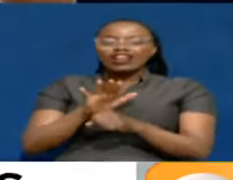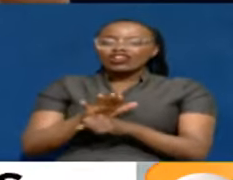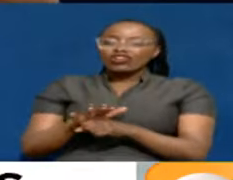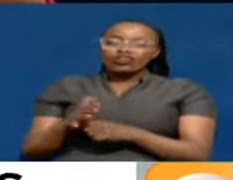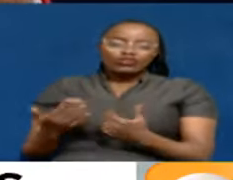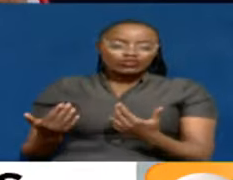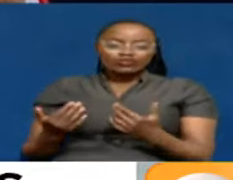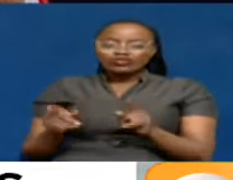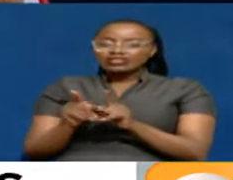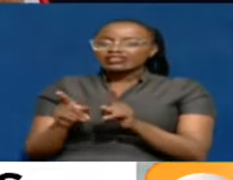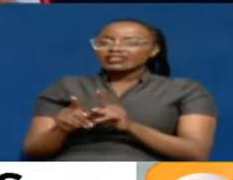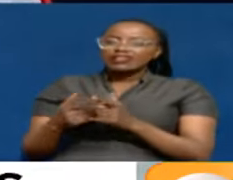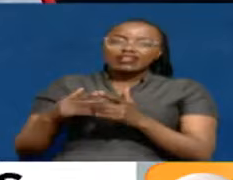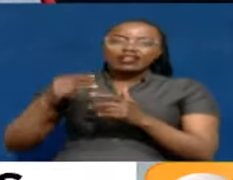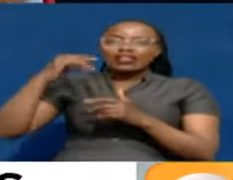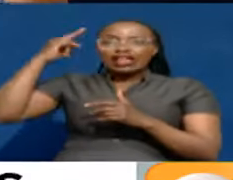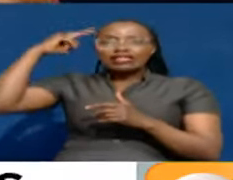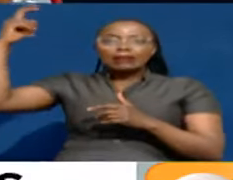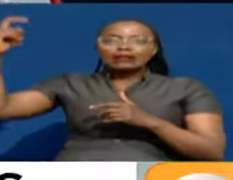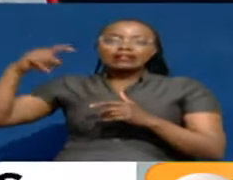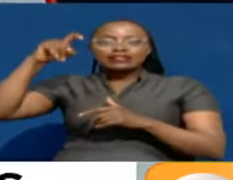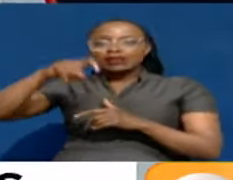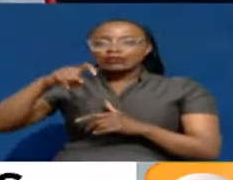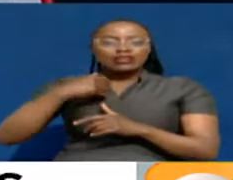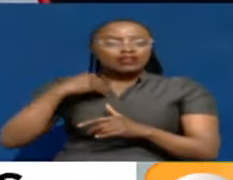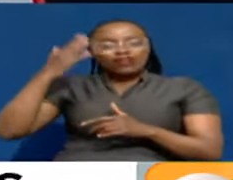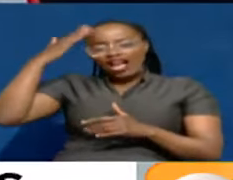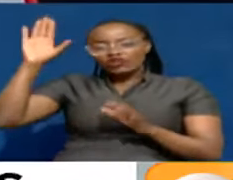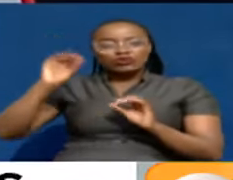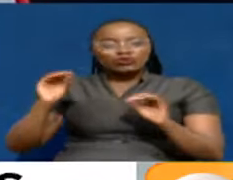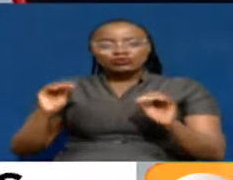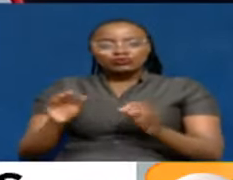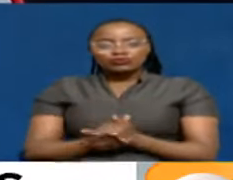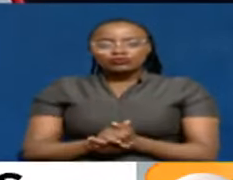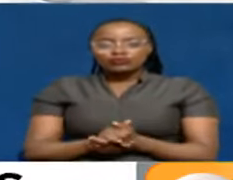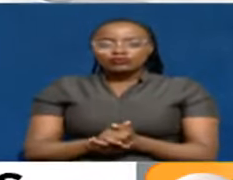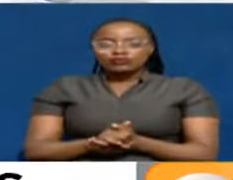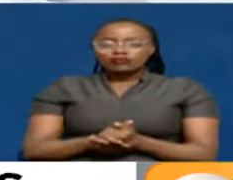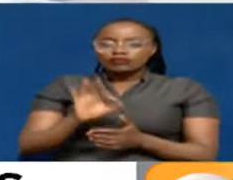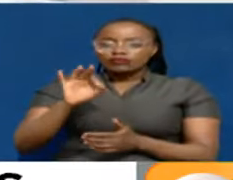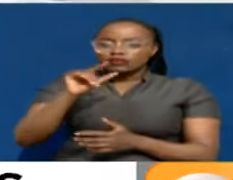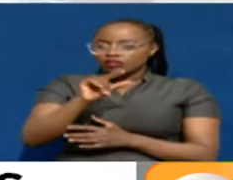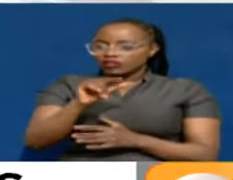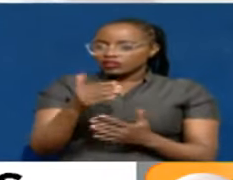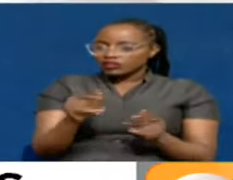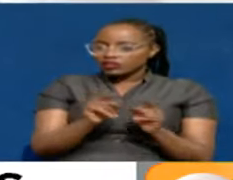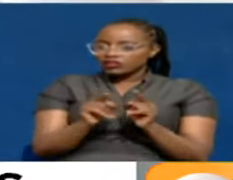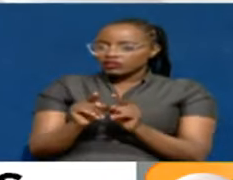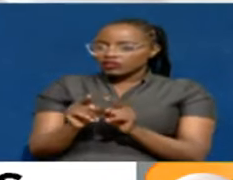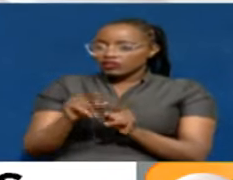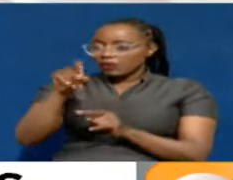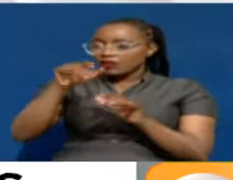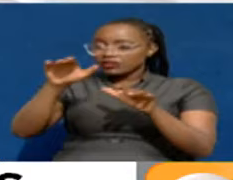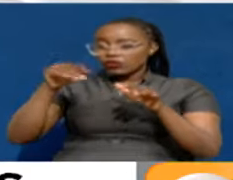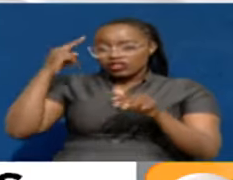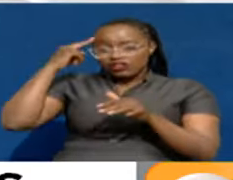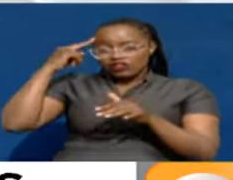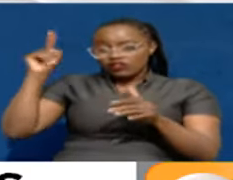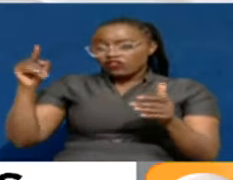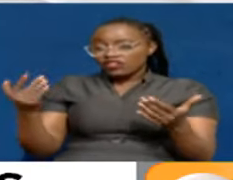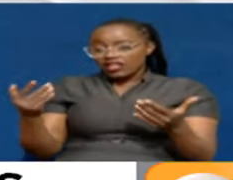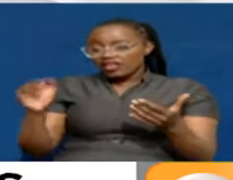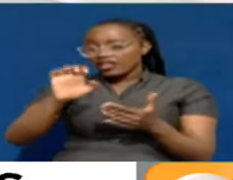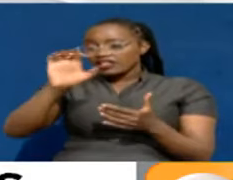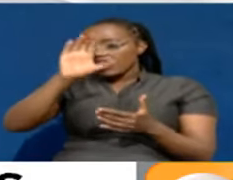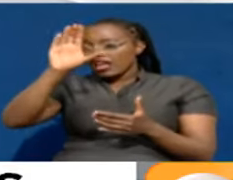before them than should be. I don't know. So every will every region have to wait for its turn, or